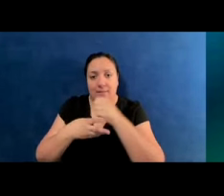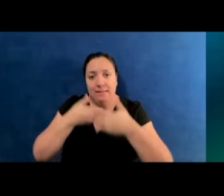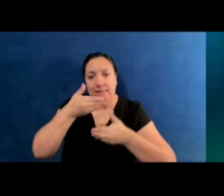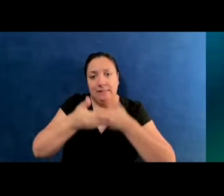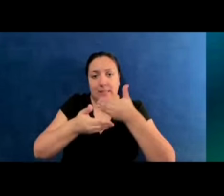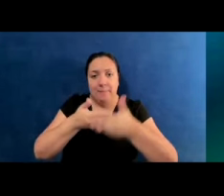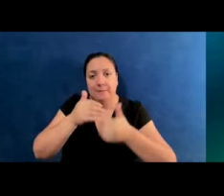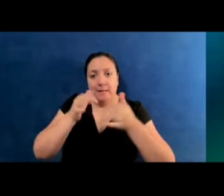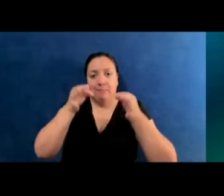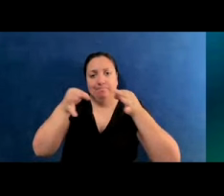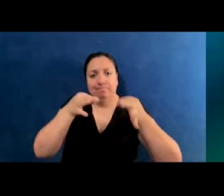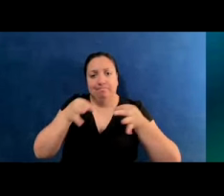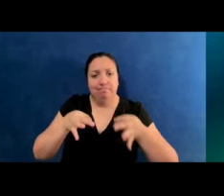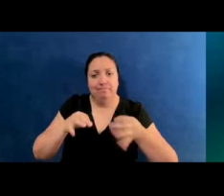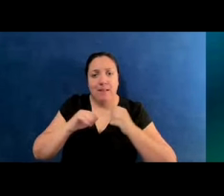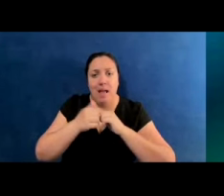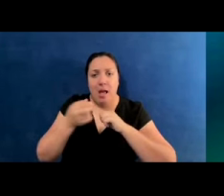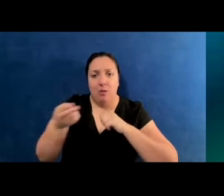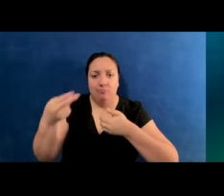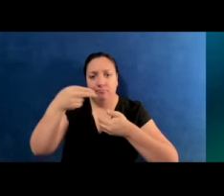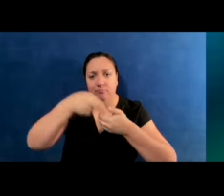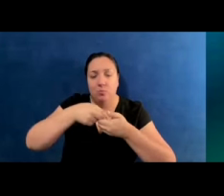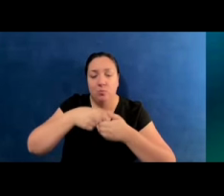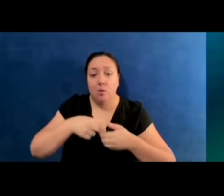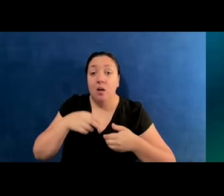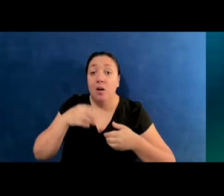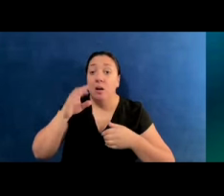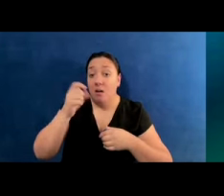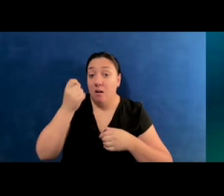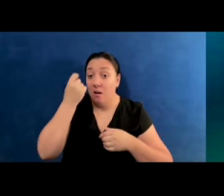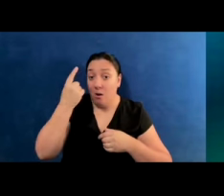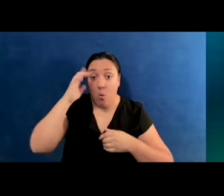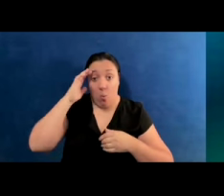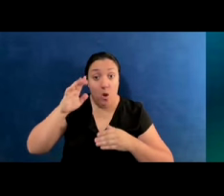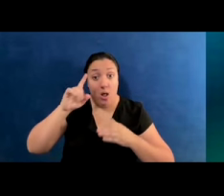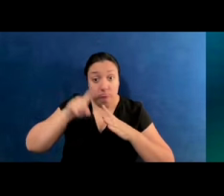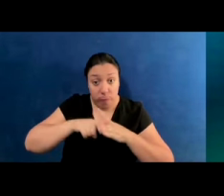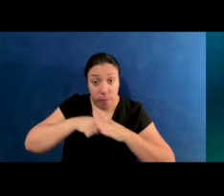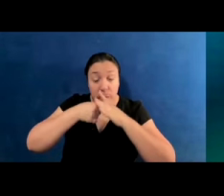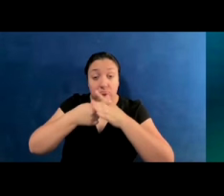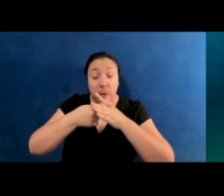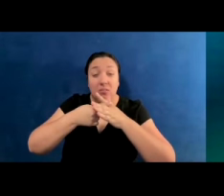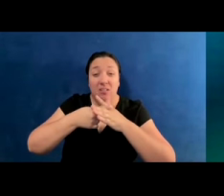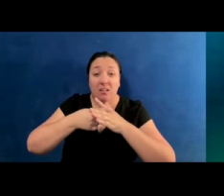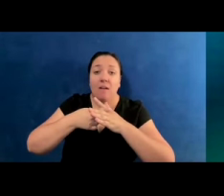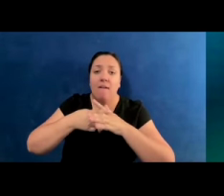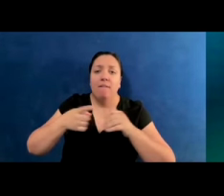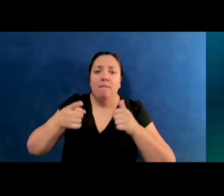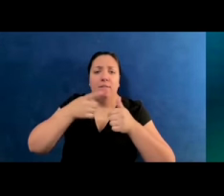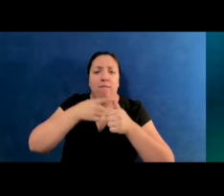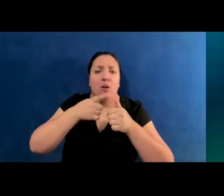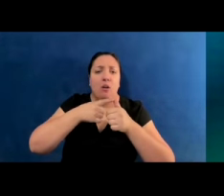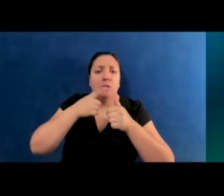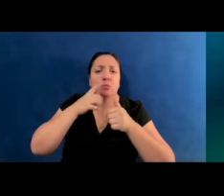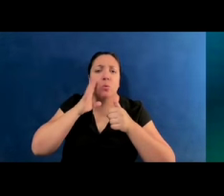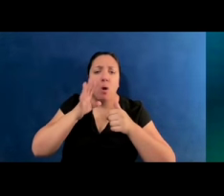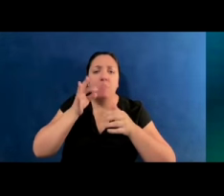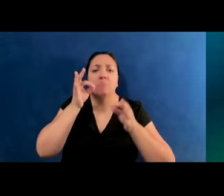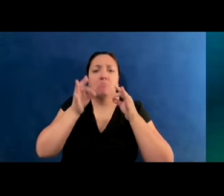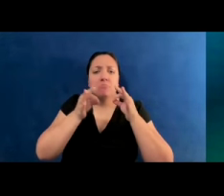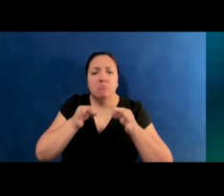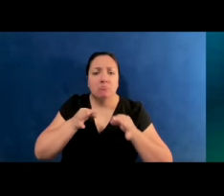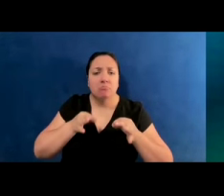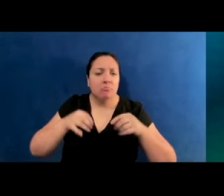enrollment. Before we get into the content of the webinar, I have a few housekeeping slides that I would like to go